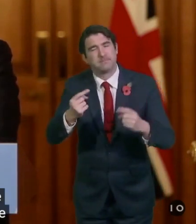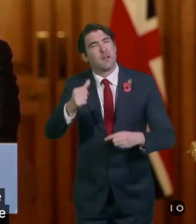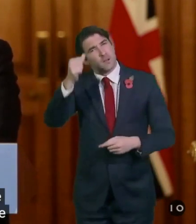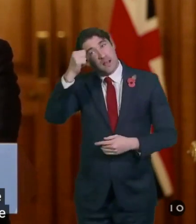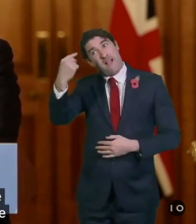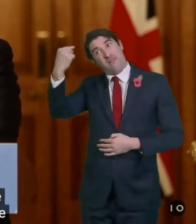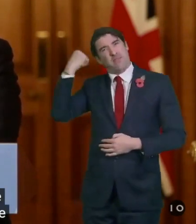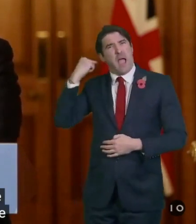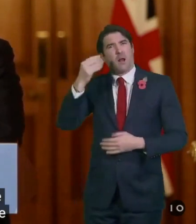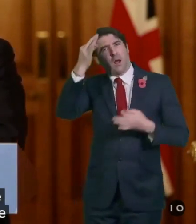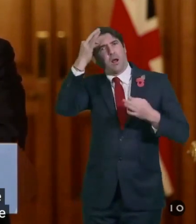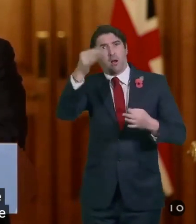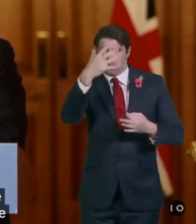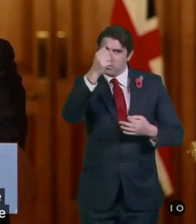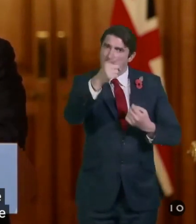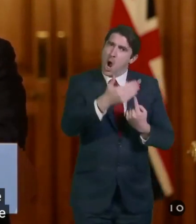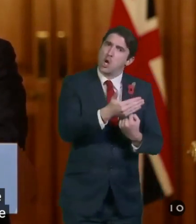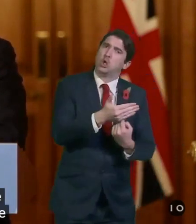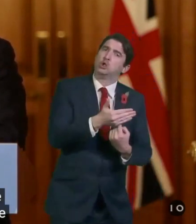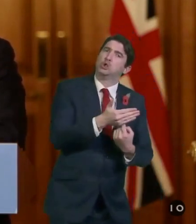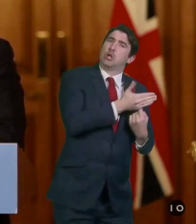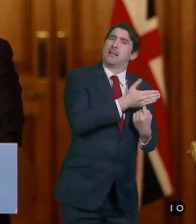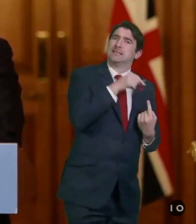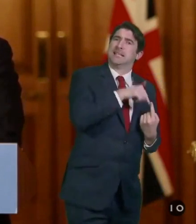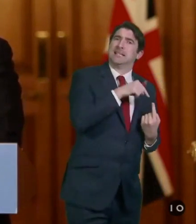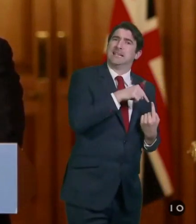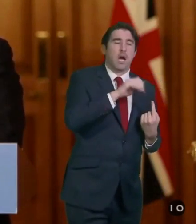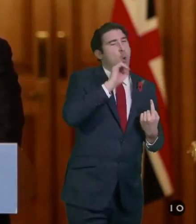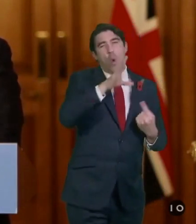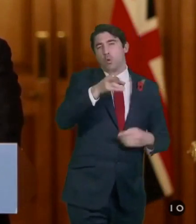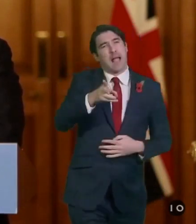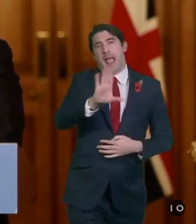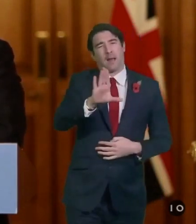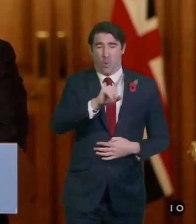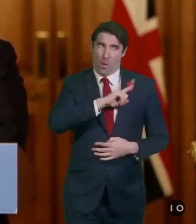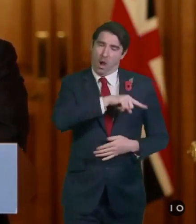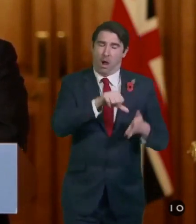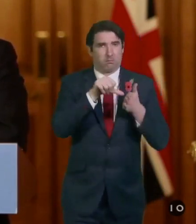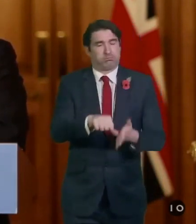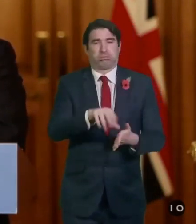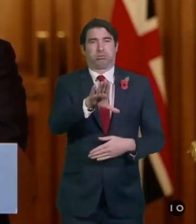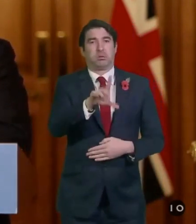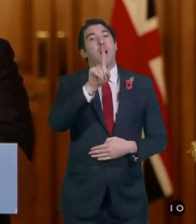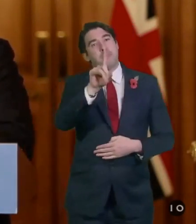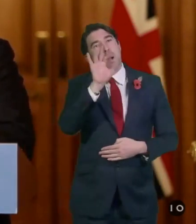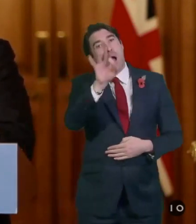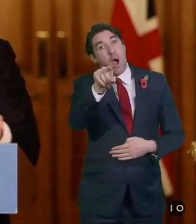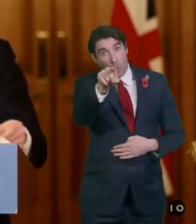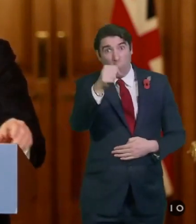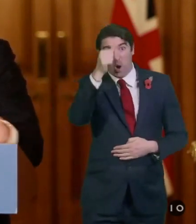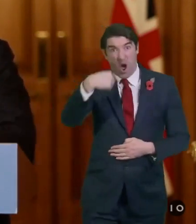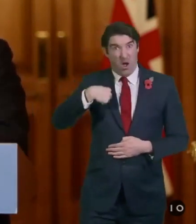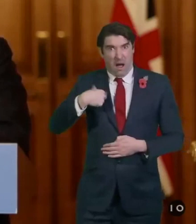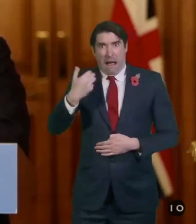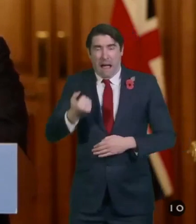clinically extremely vulnerable to minimize their contact with others and not to go to work if they're unable to work